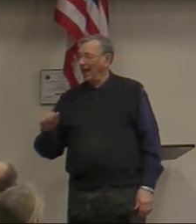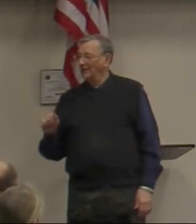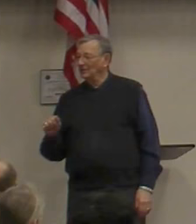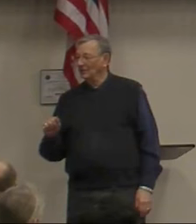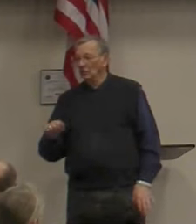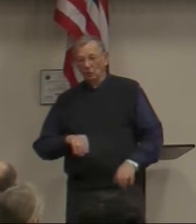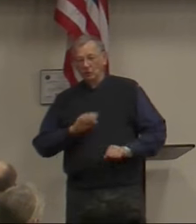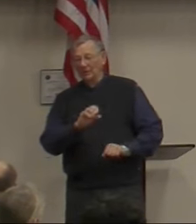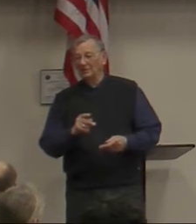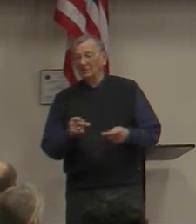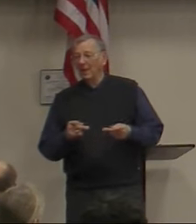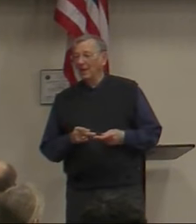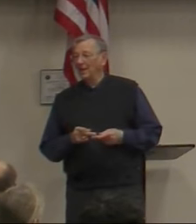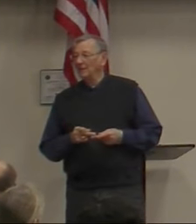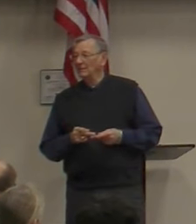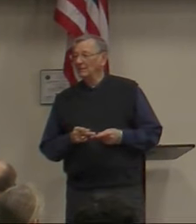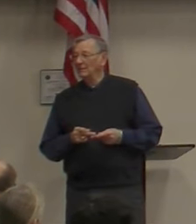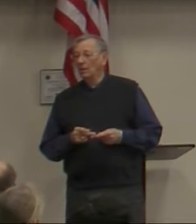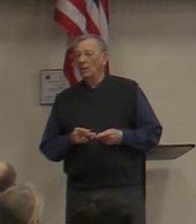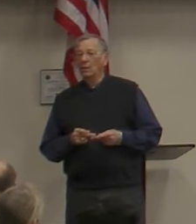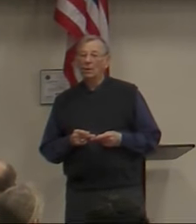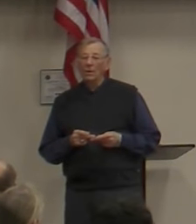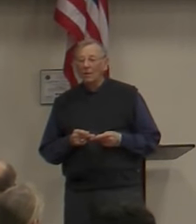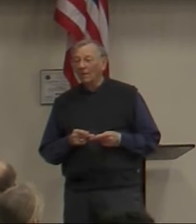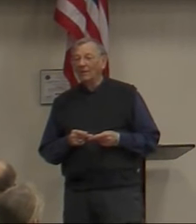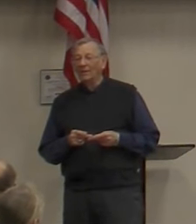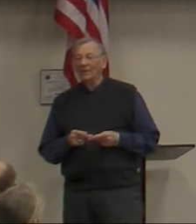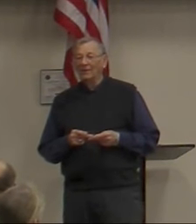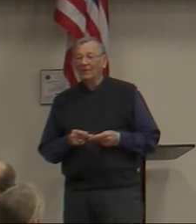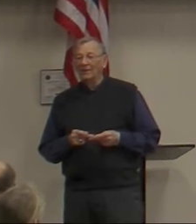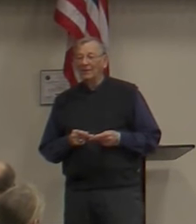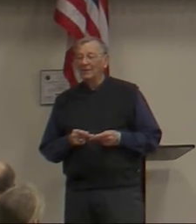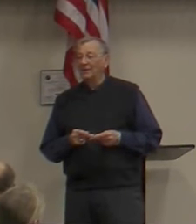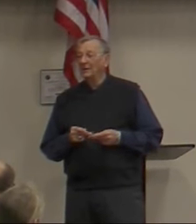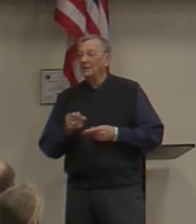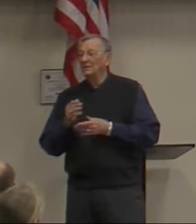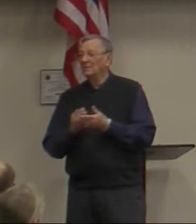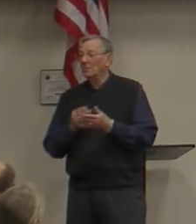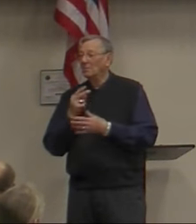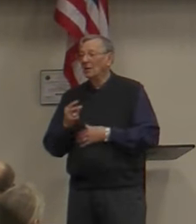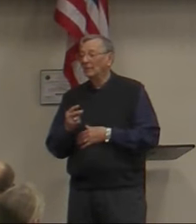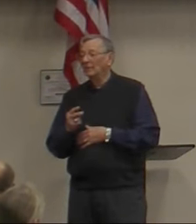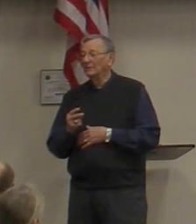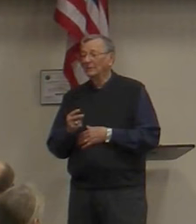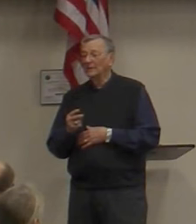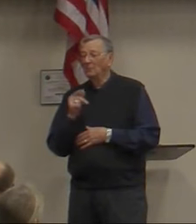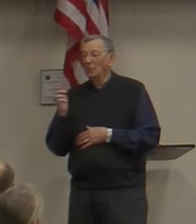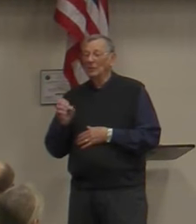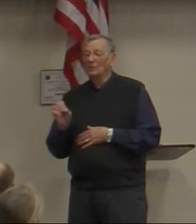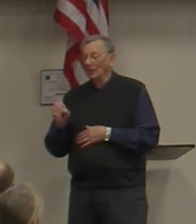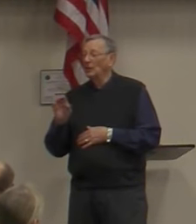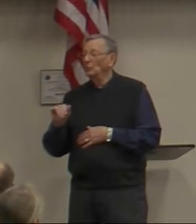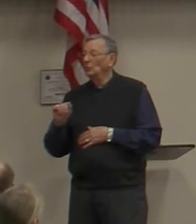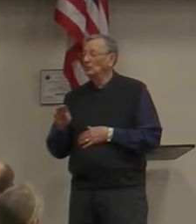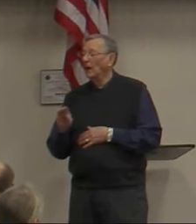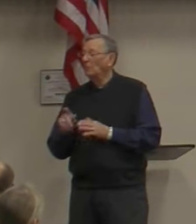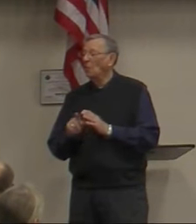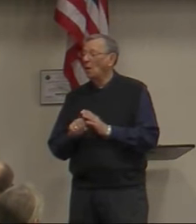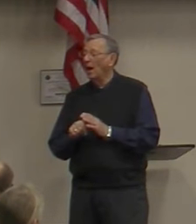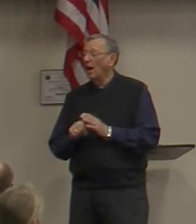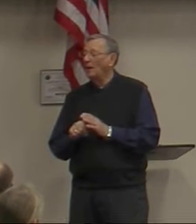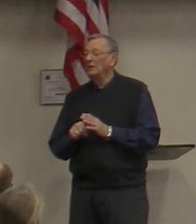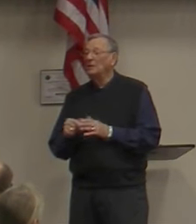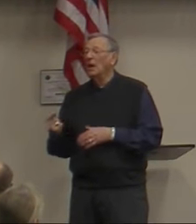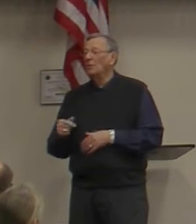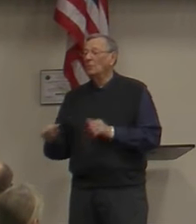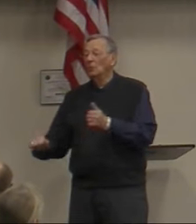place. Because prophets aren't supposed to be eternal. They do their job for a while, and then